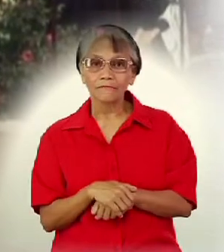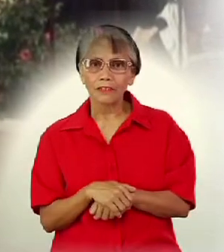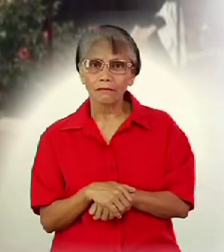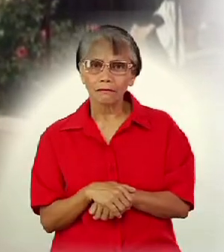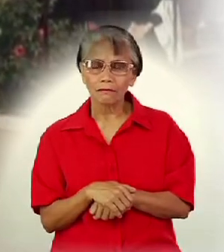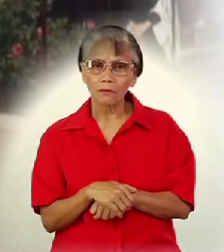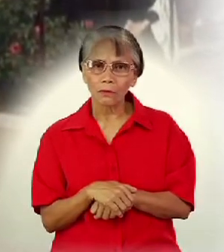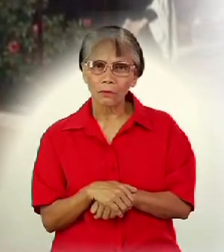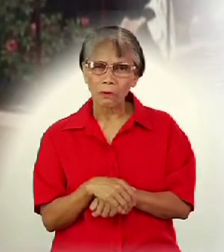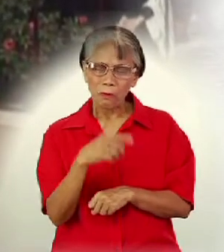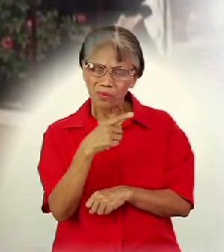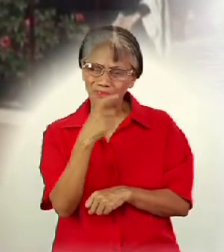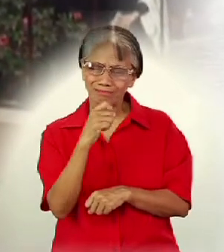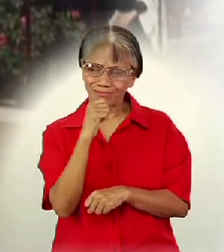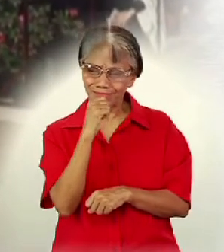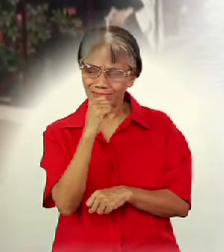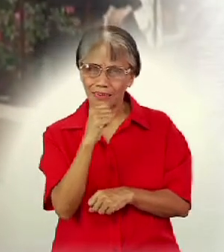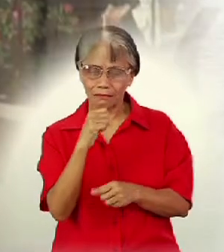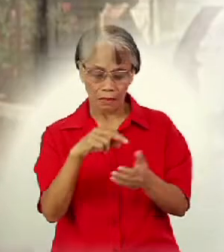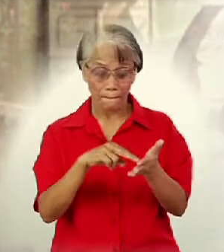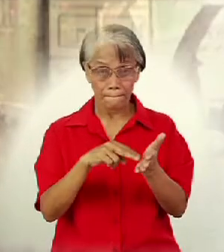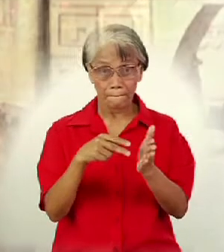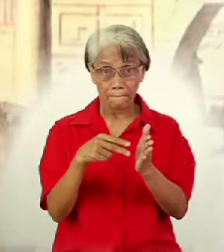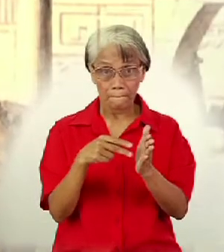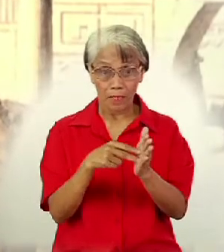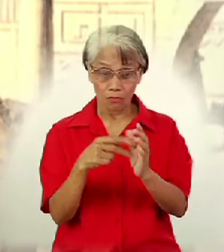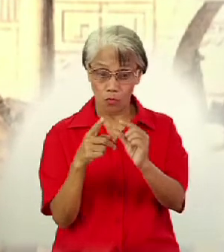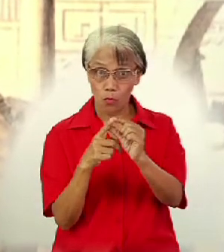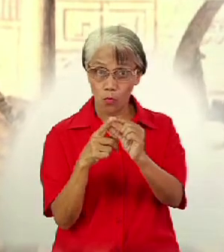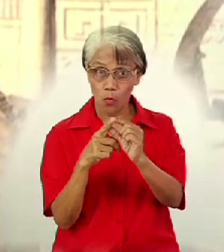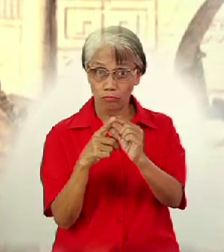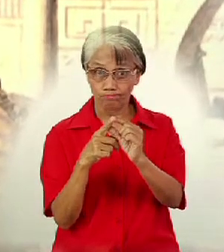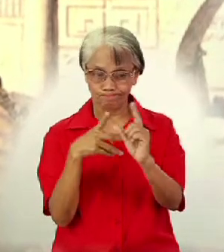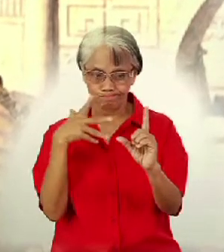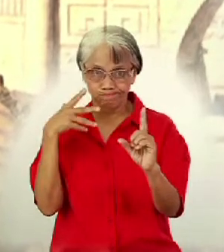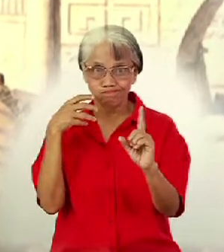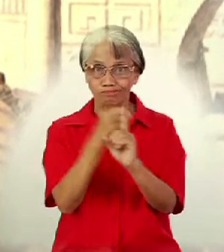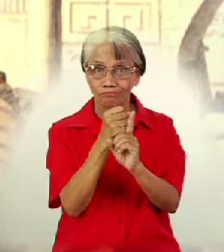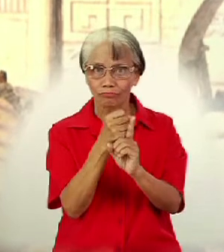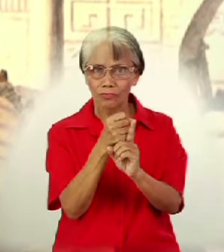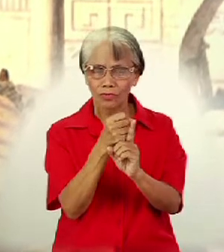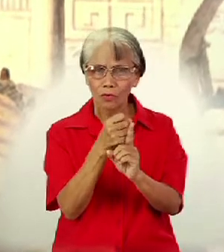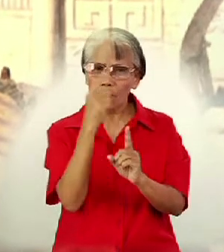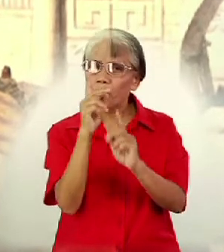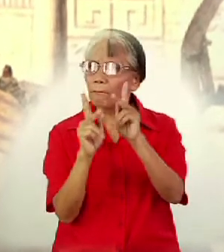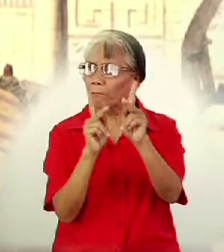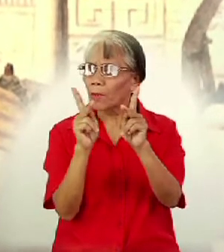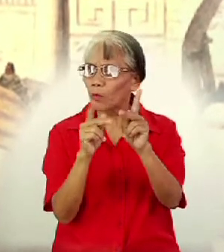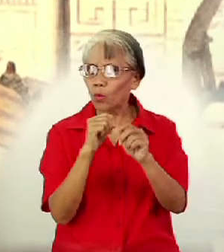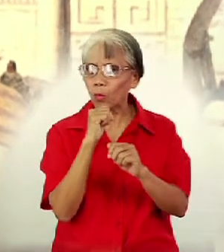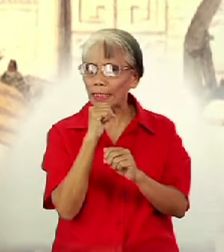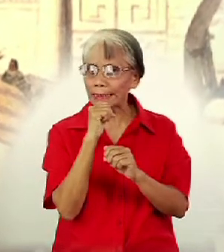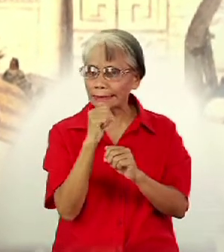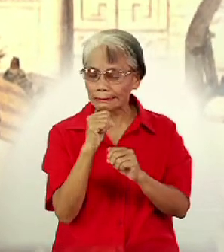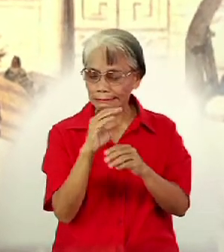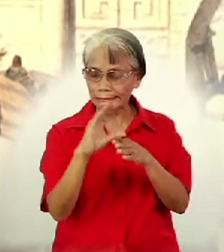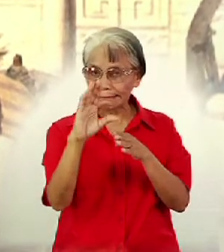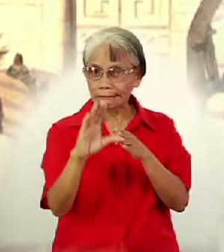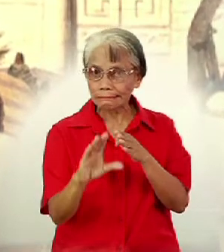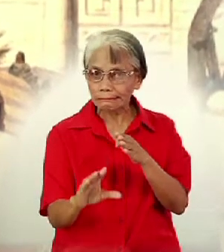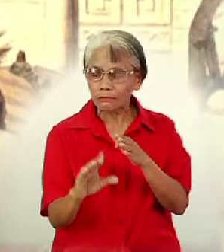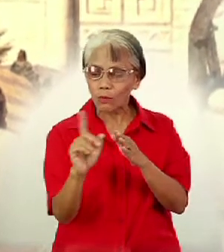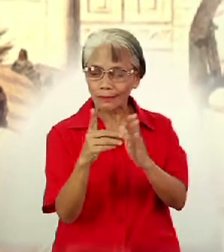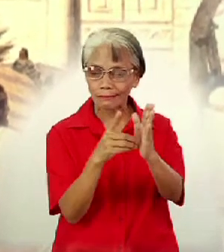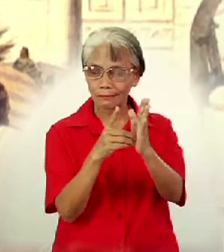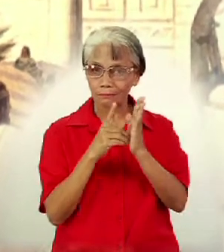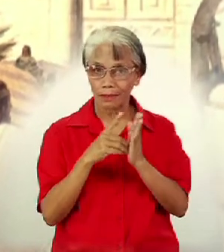He did not mince words to attack those who were not fulfilling the demands